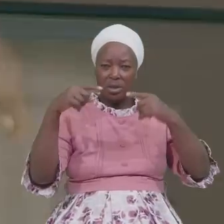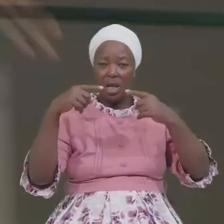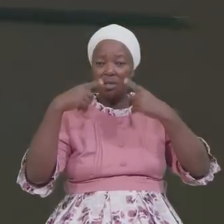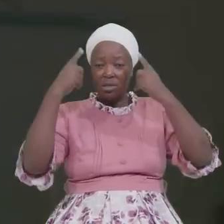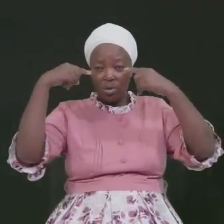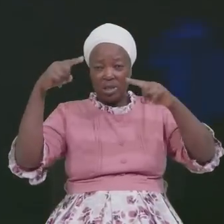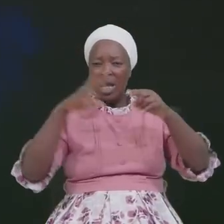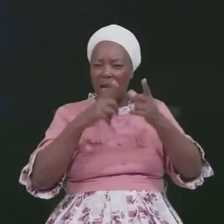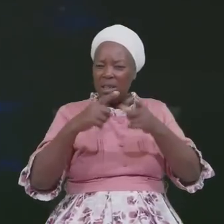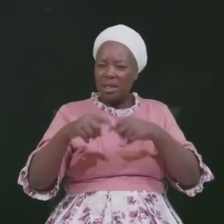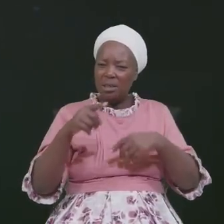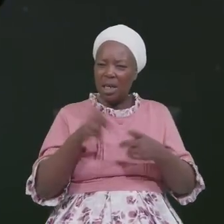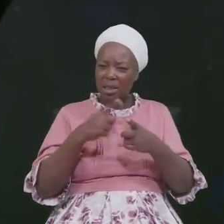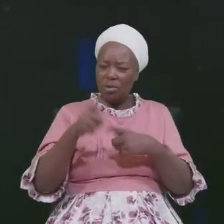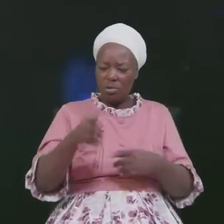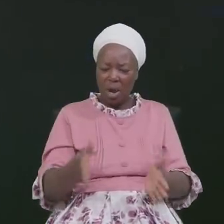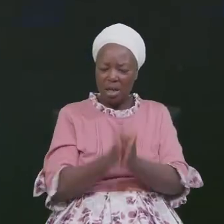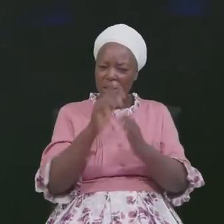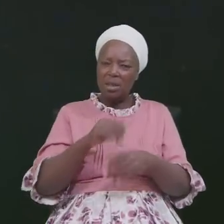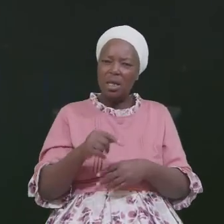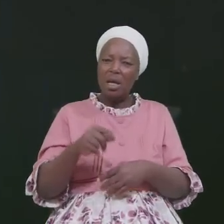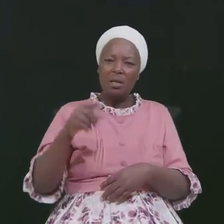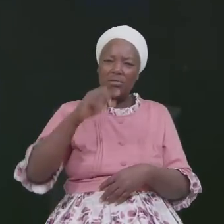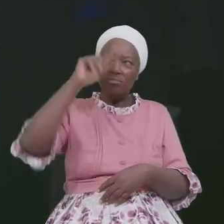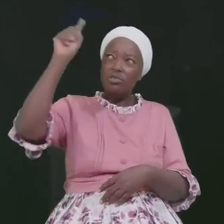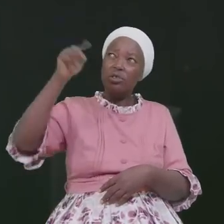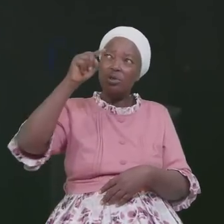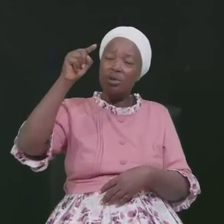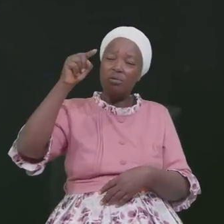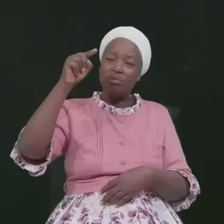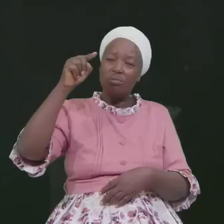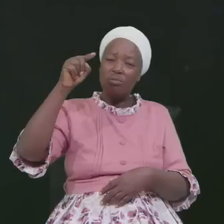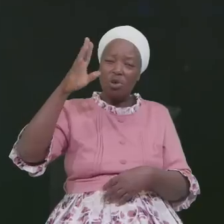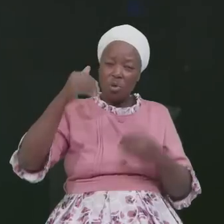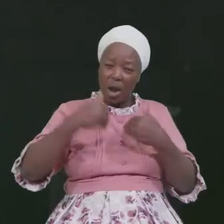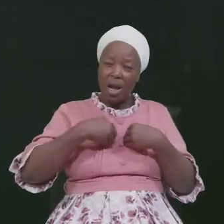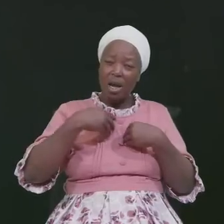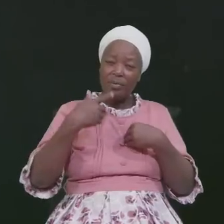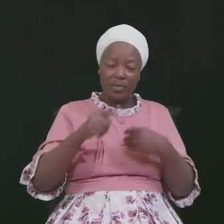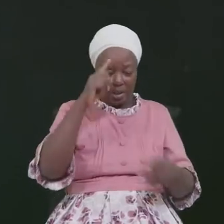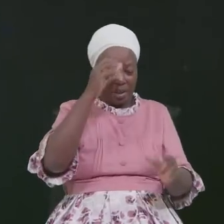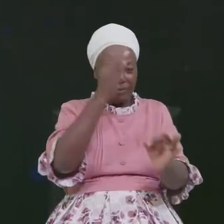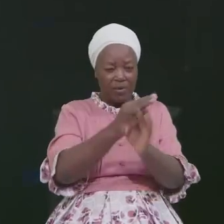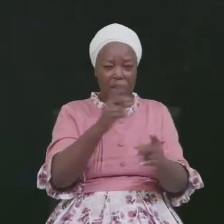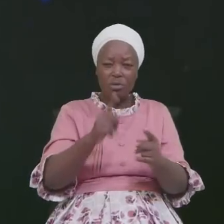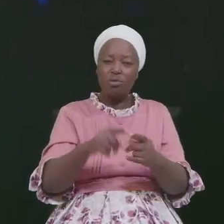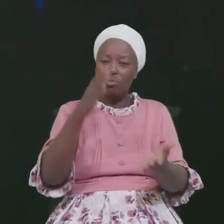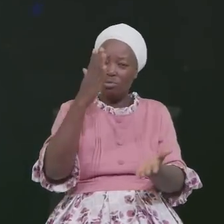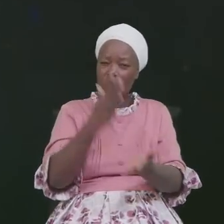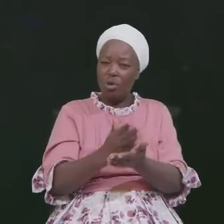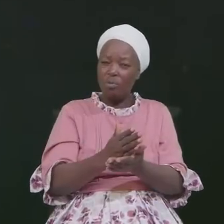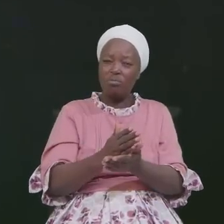the faith to stand and to say, "Sun, pay attention, stop there." And the